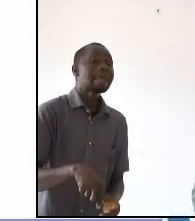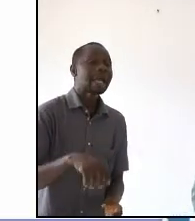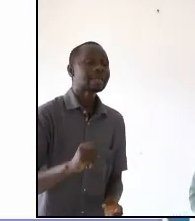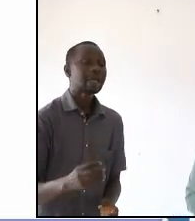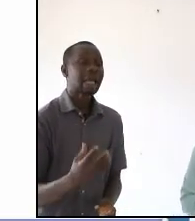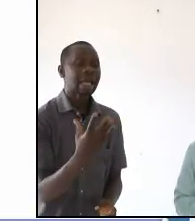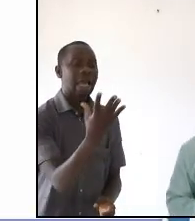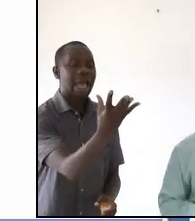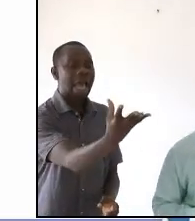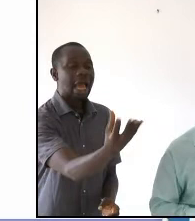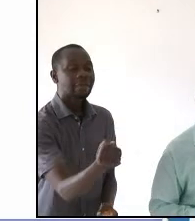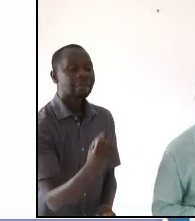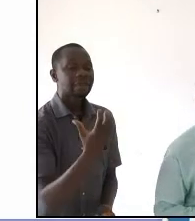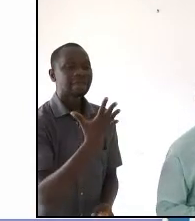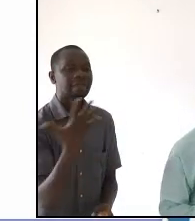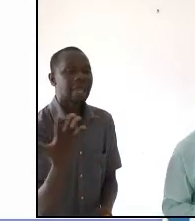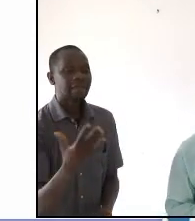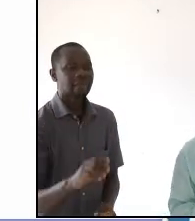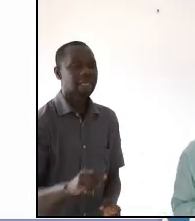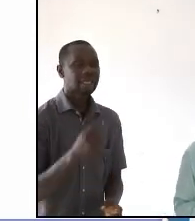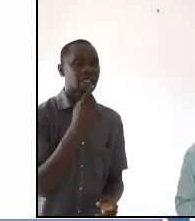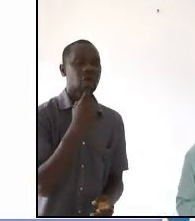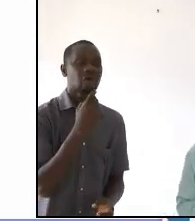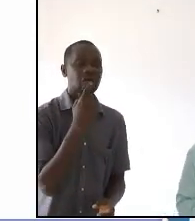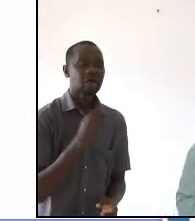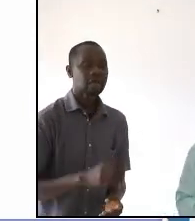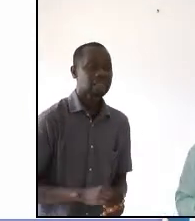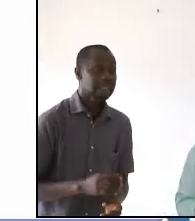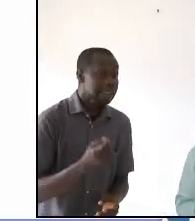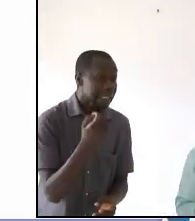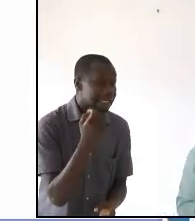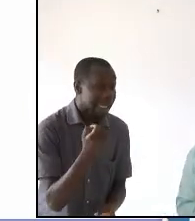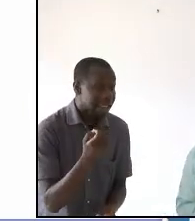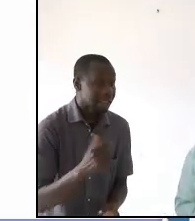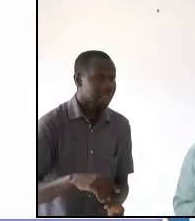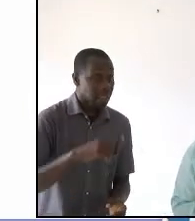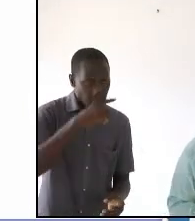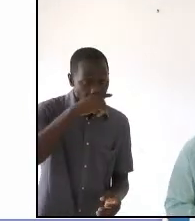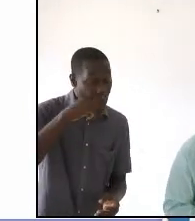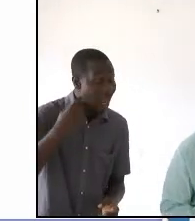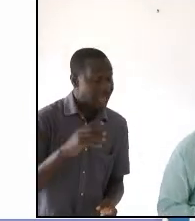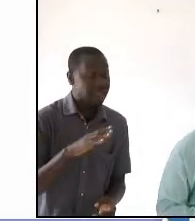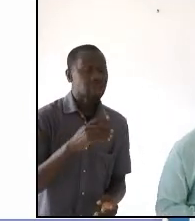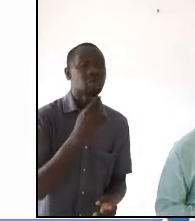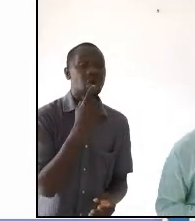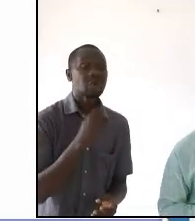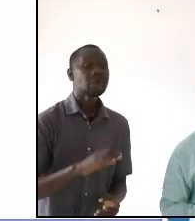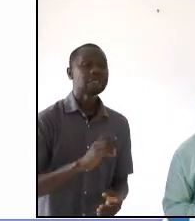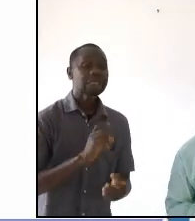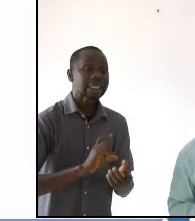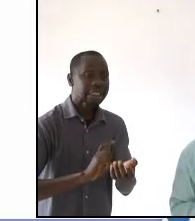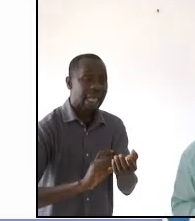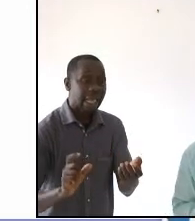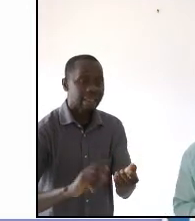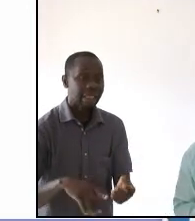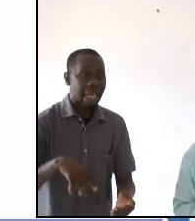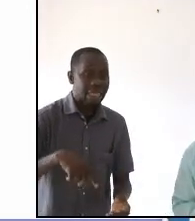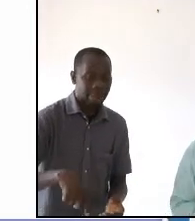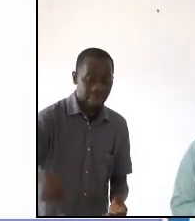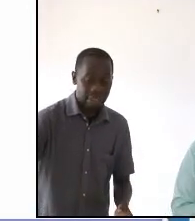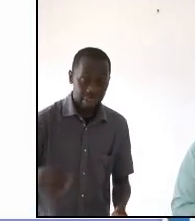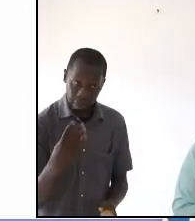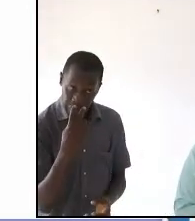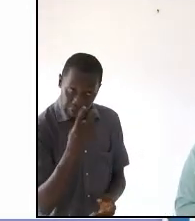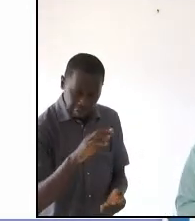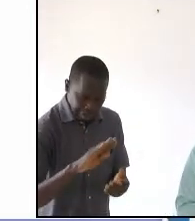about 55% of the blood. Now, a tiny portion that forms the white blood cells and the platelets, you may not even see